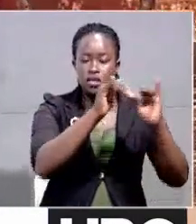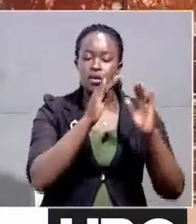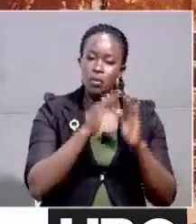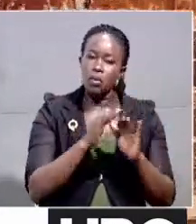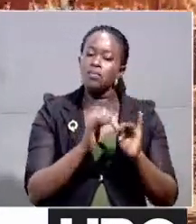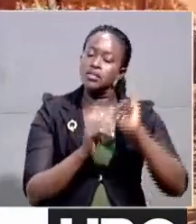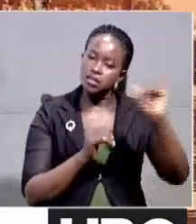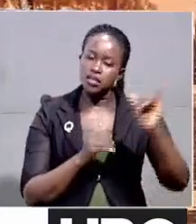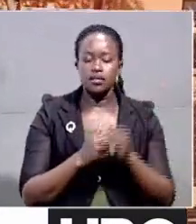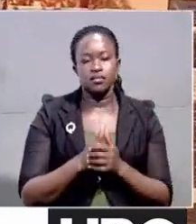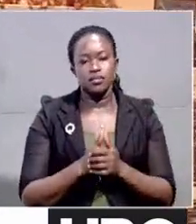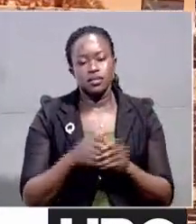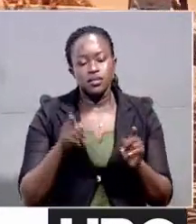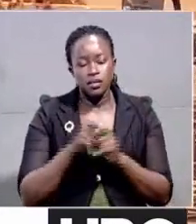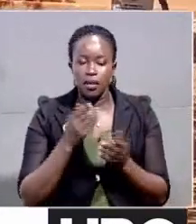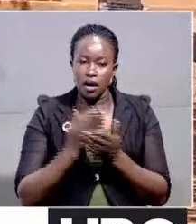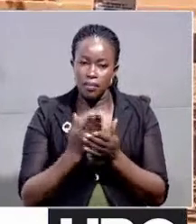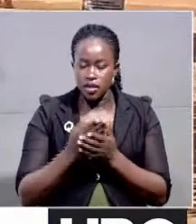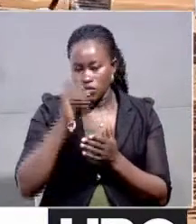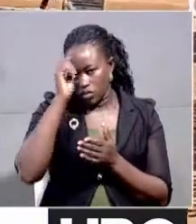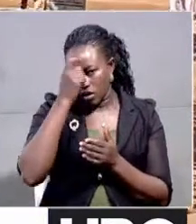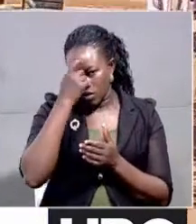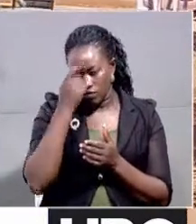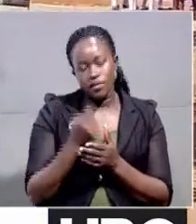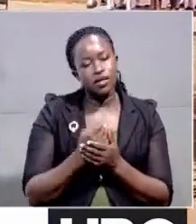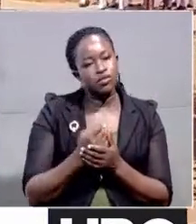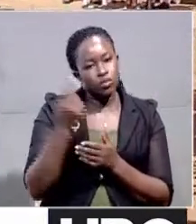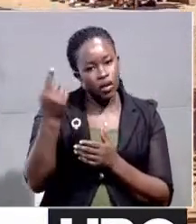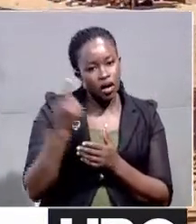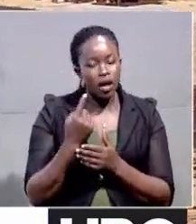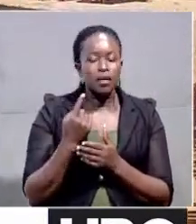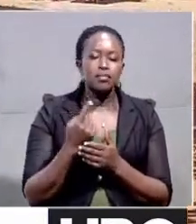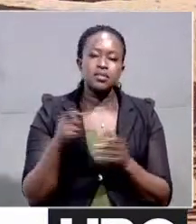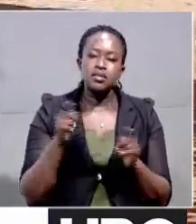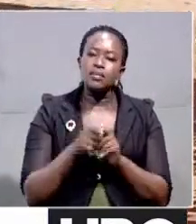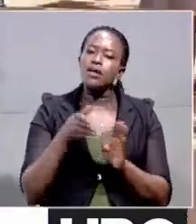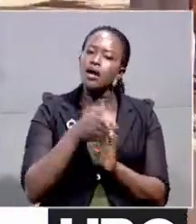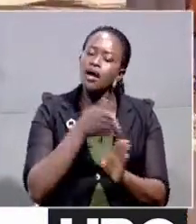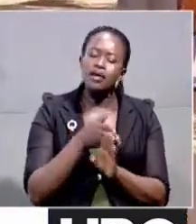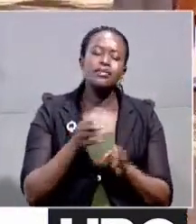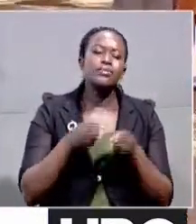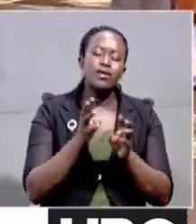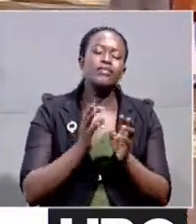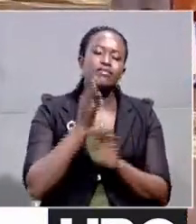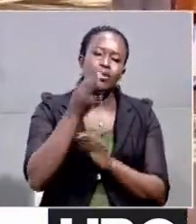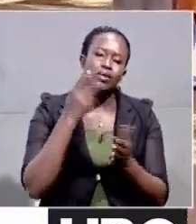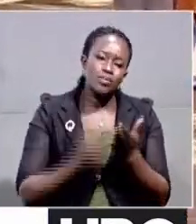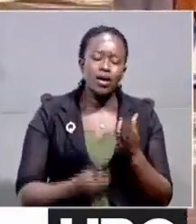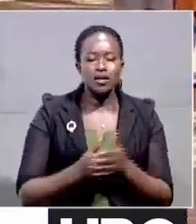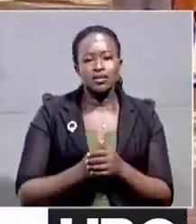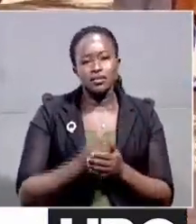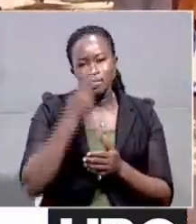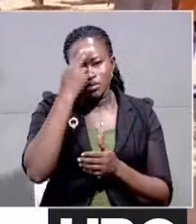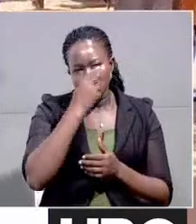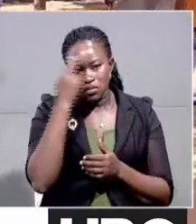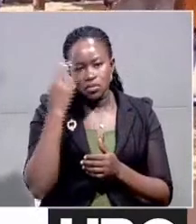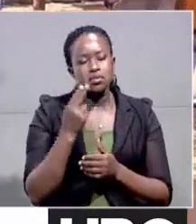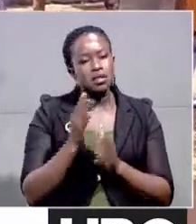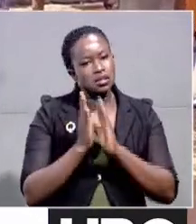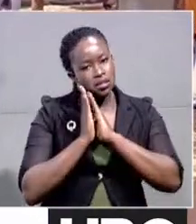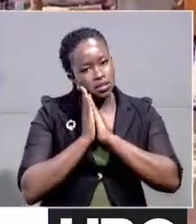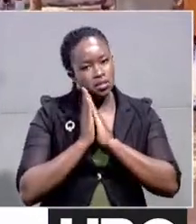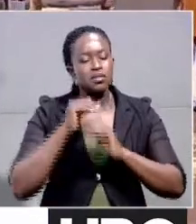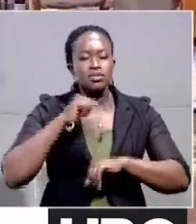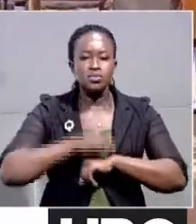Mukasa has appealed to government to come out and guide on the way forward as the students' accommodation in schools